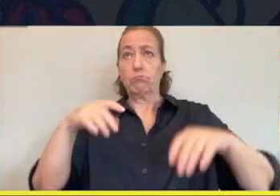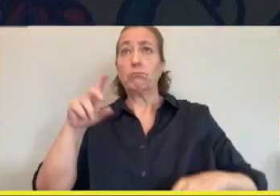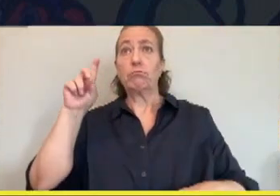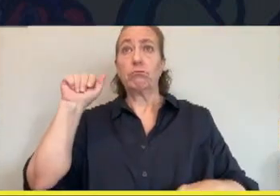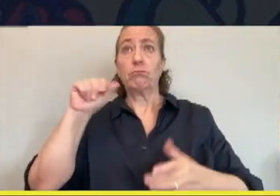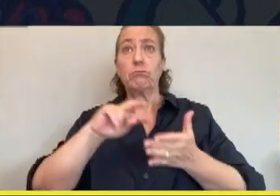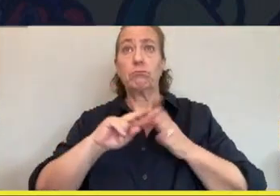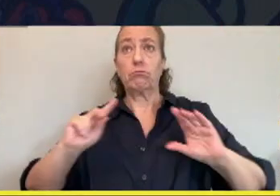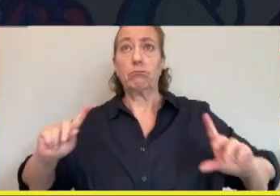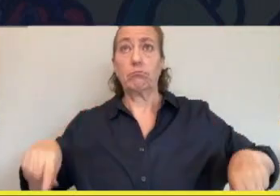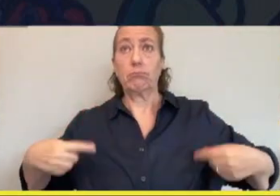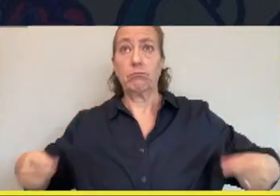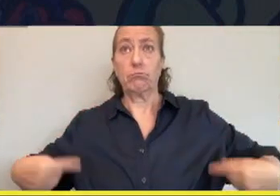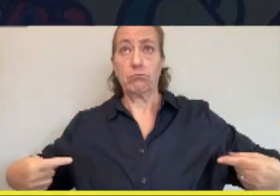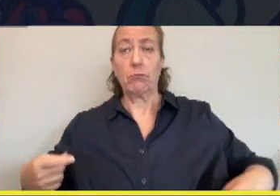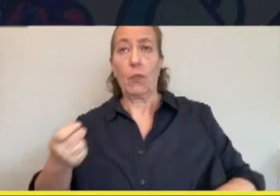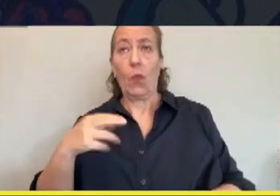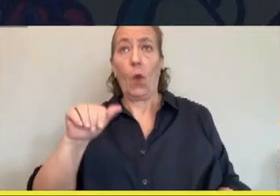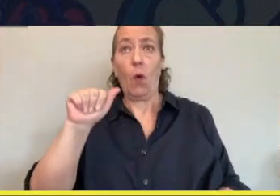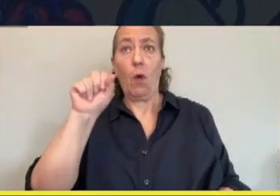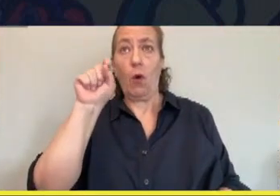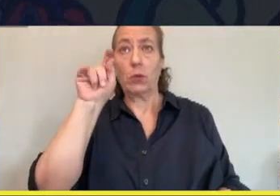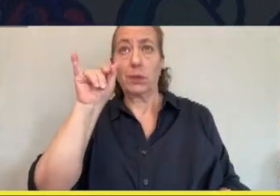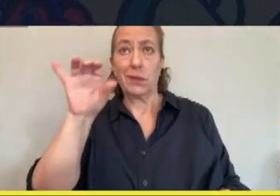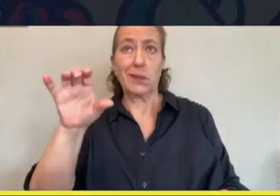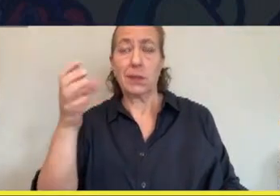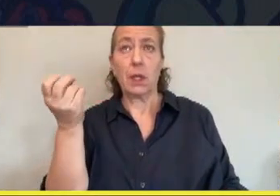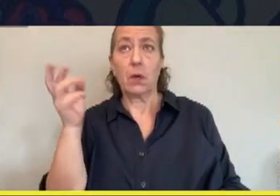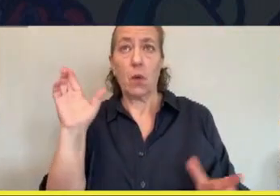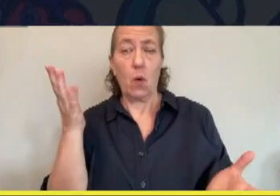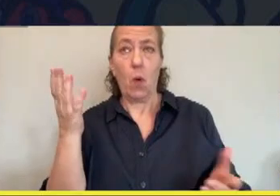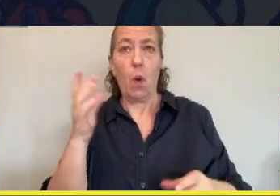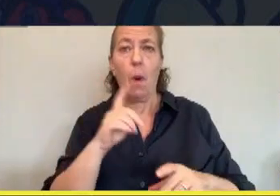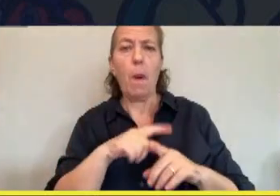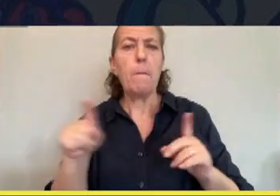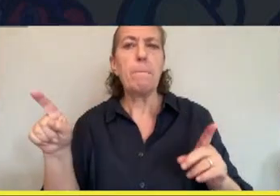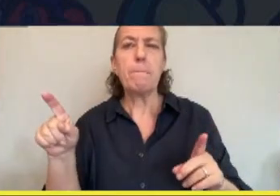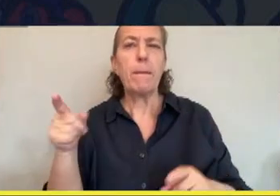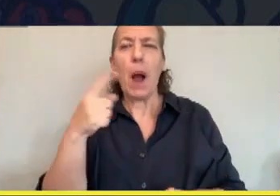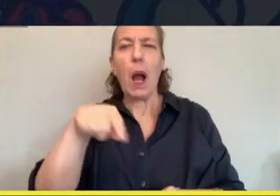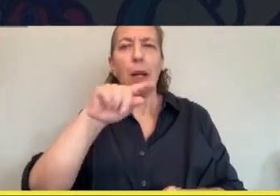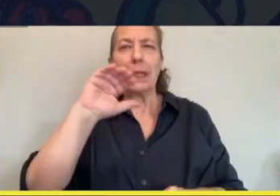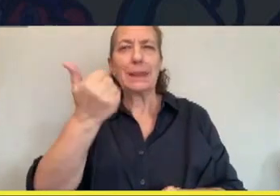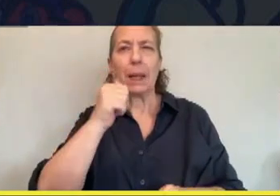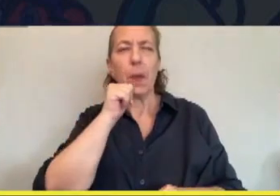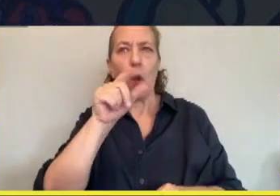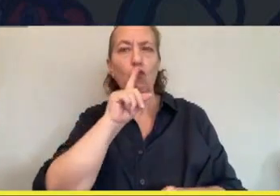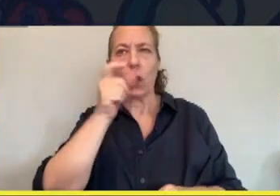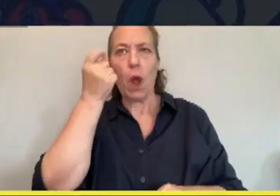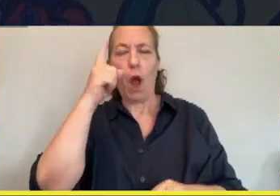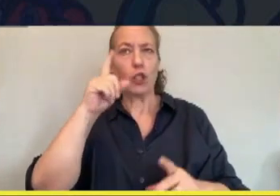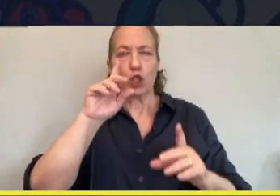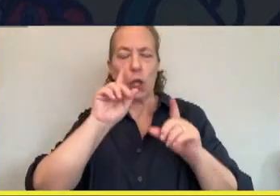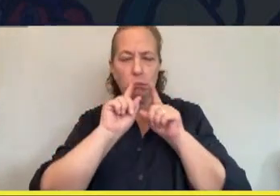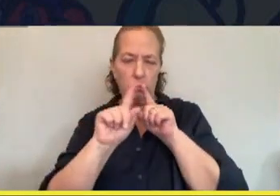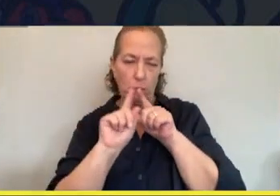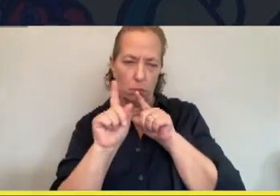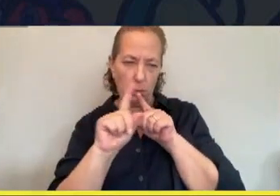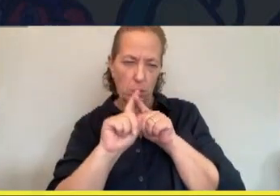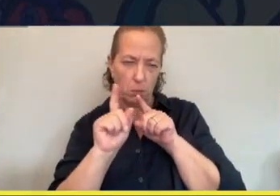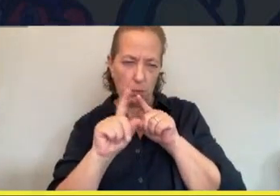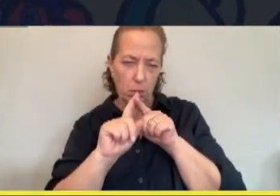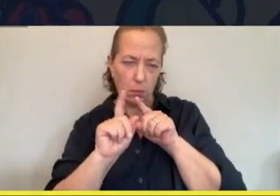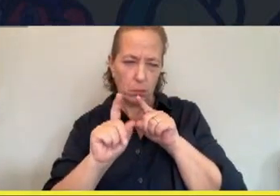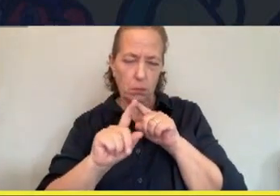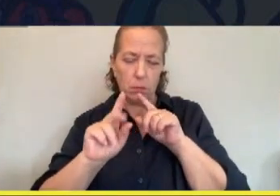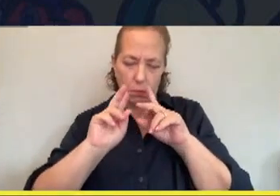autistic child or something, but not capturing the breadth of the experiences that we're